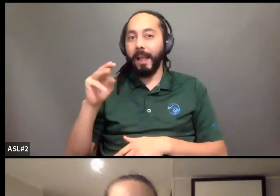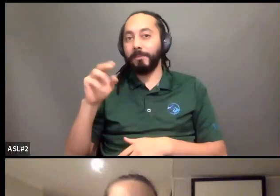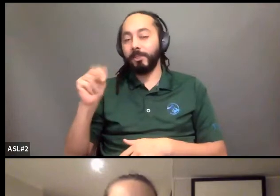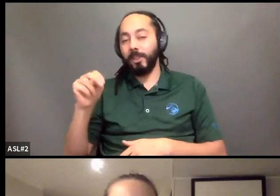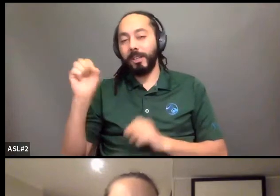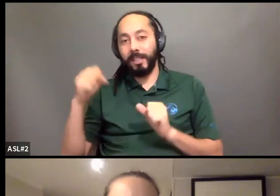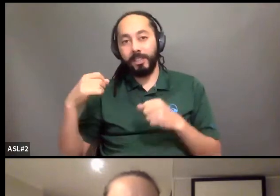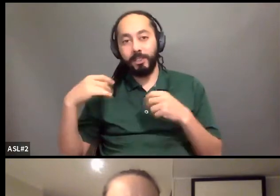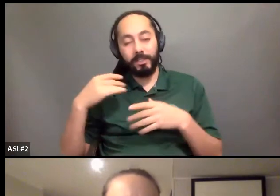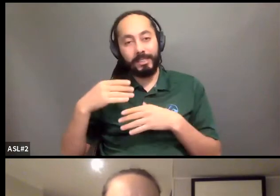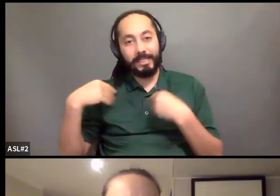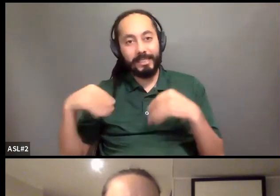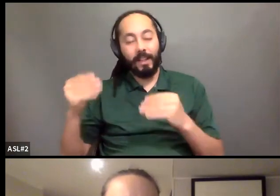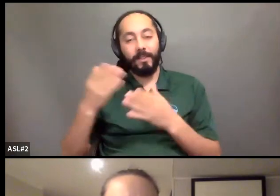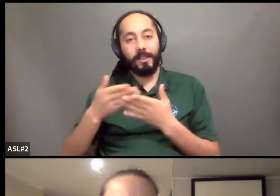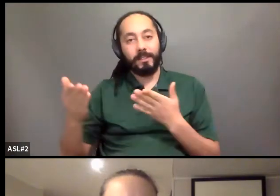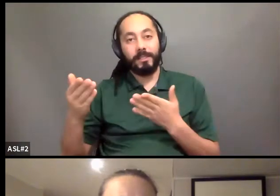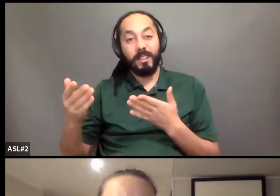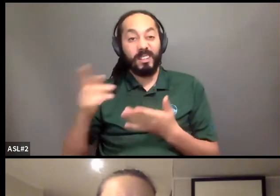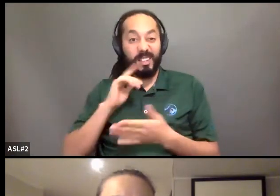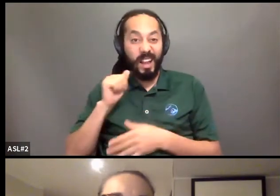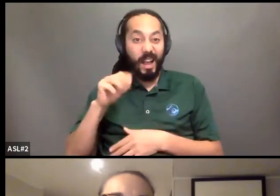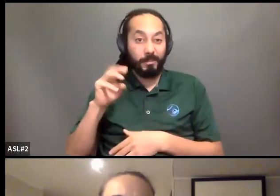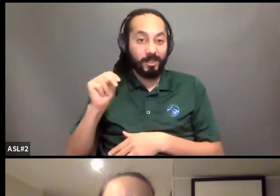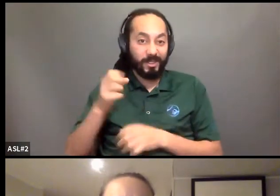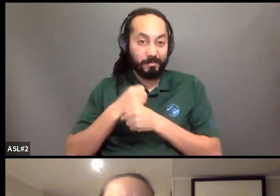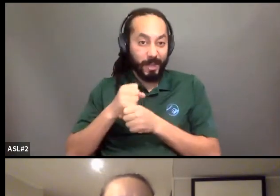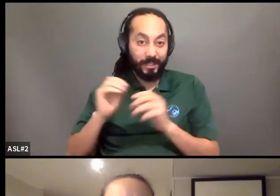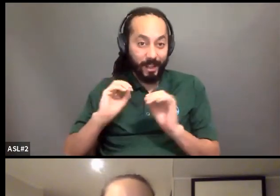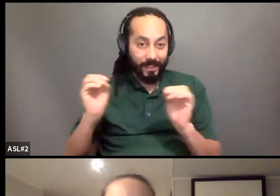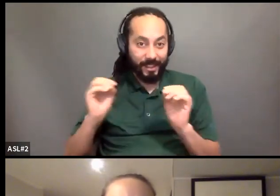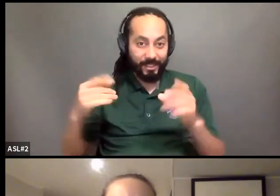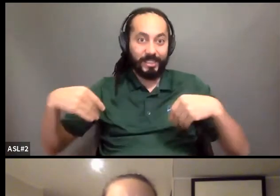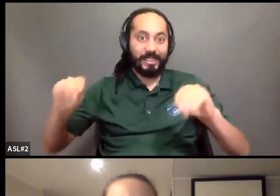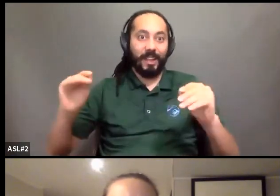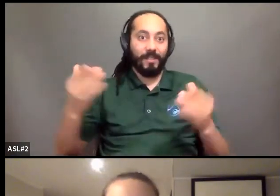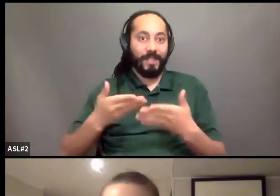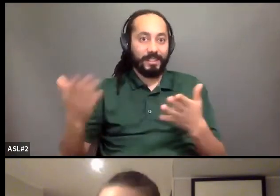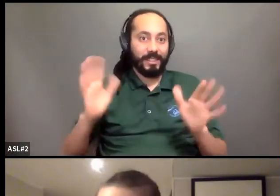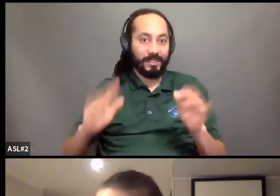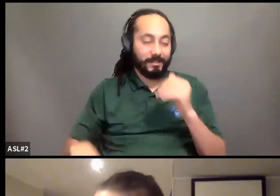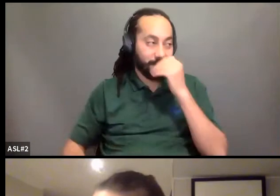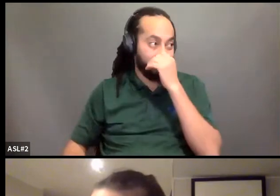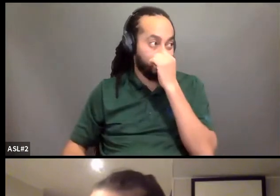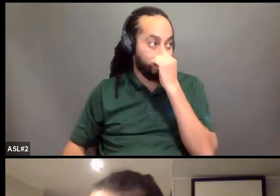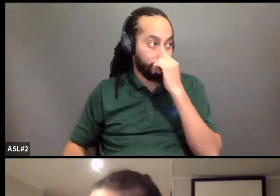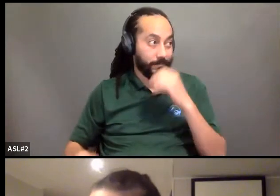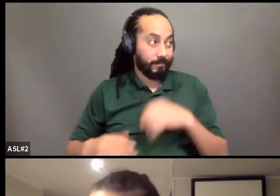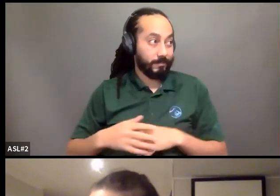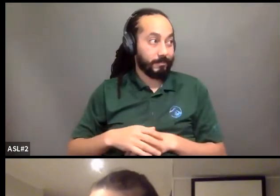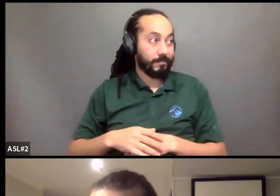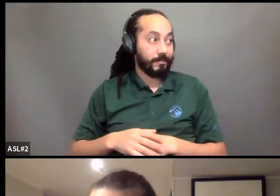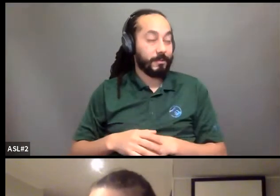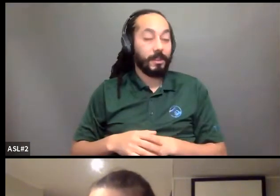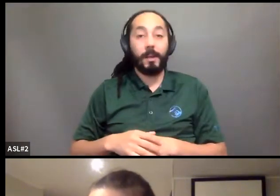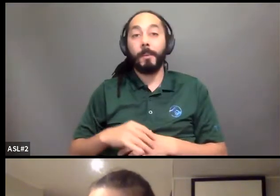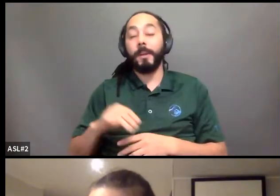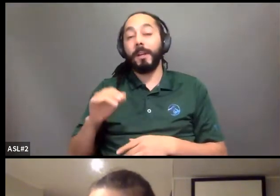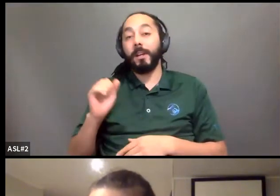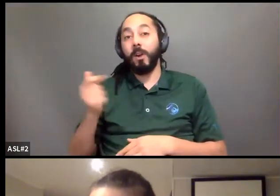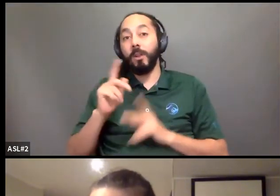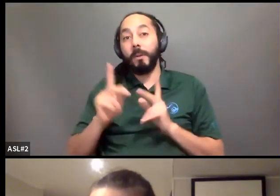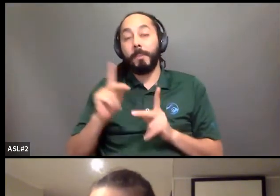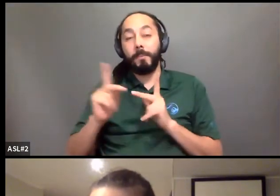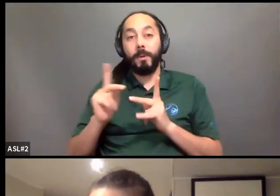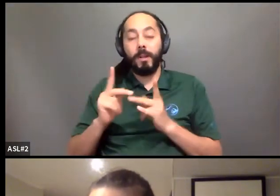sells. Amazon doesn't make anything, it just sells things. And then the people who are the essential workers, many of whom